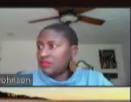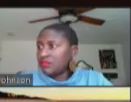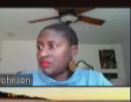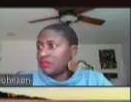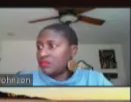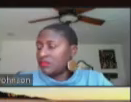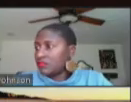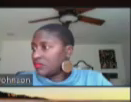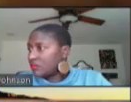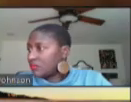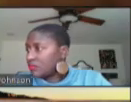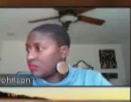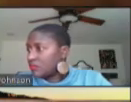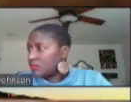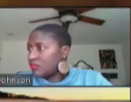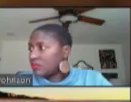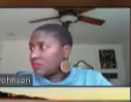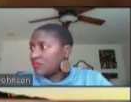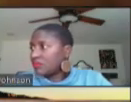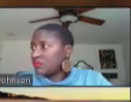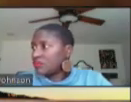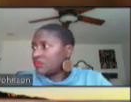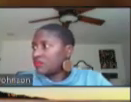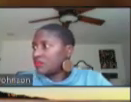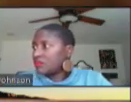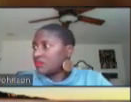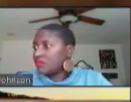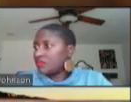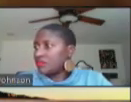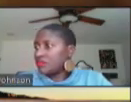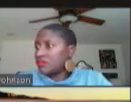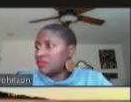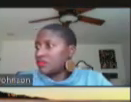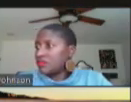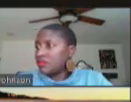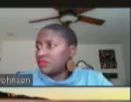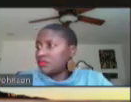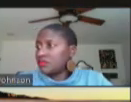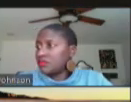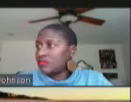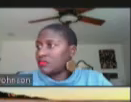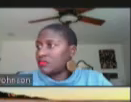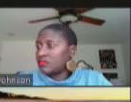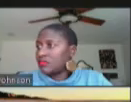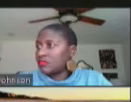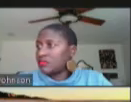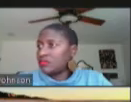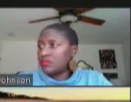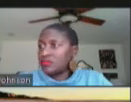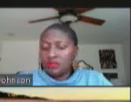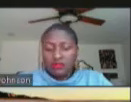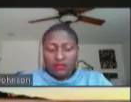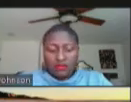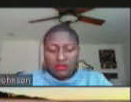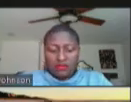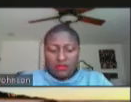with Ariola absent. Madam Clerk, next item, please. Next, we have the adoption of the regular